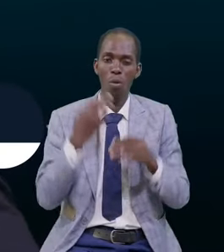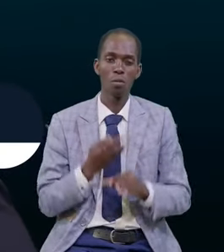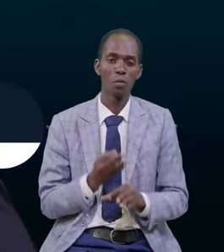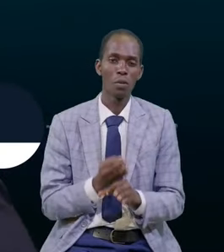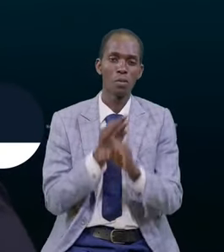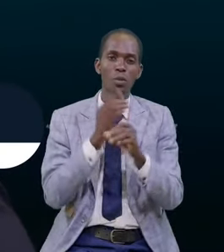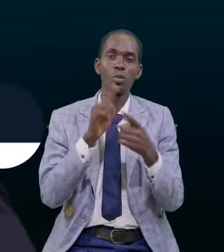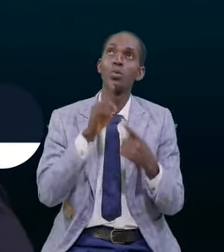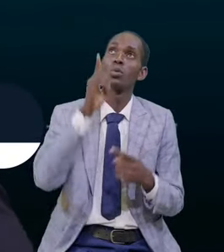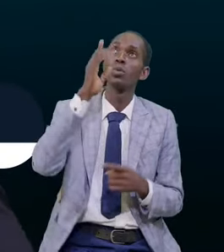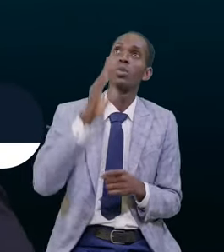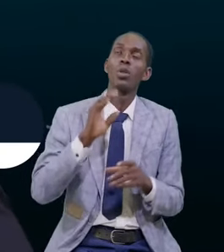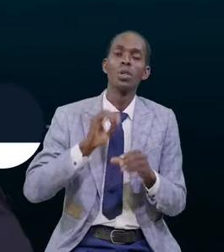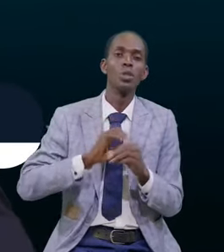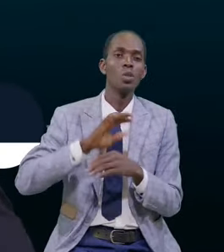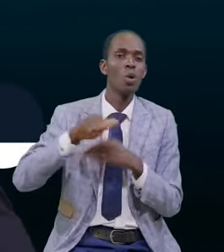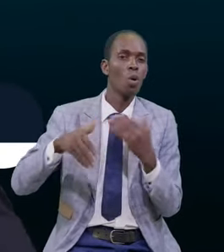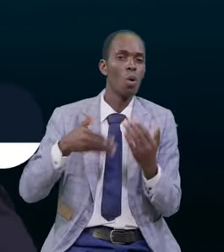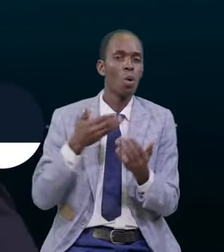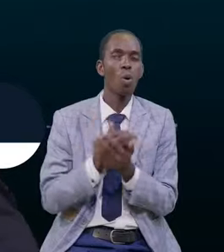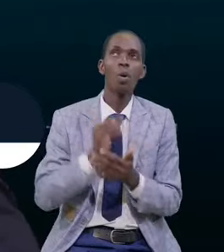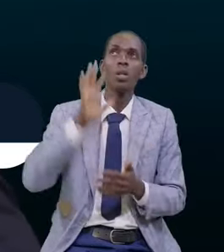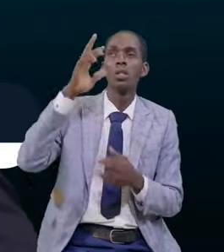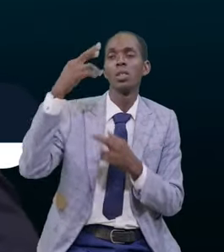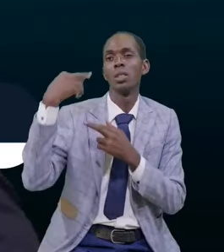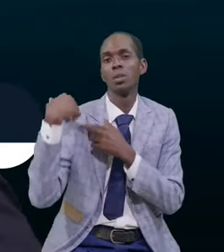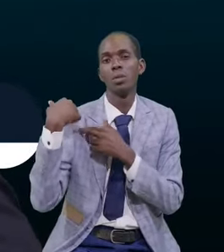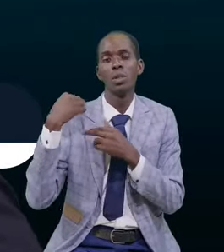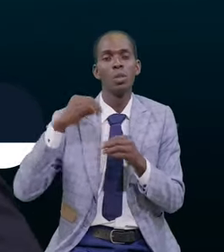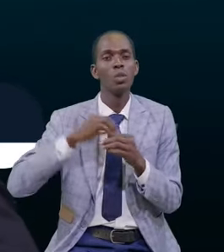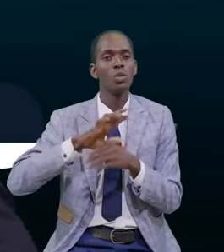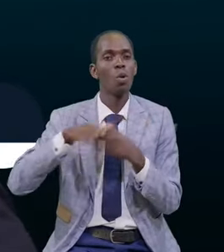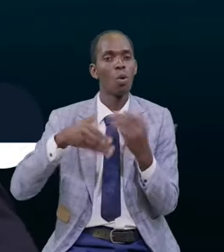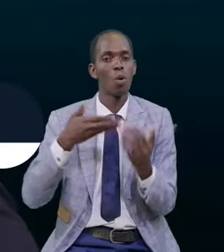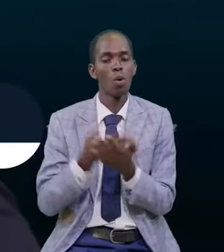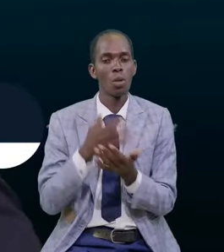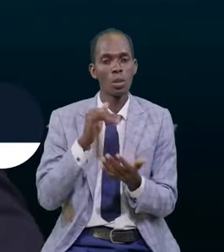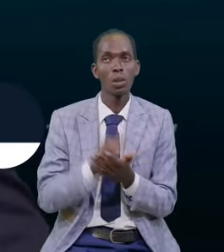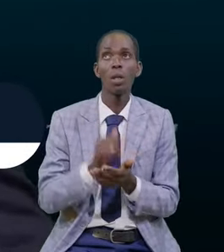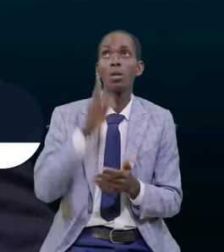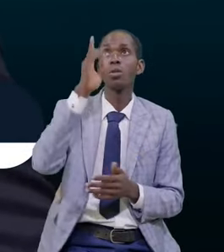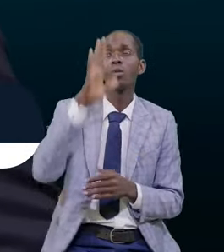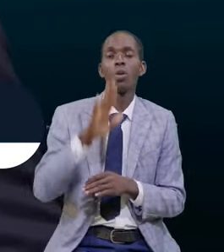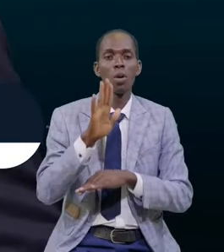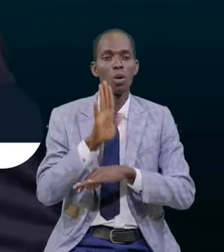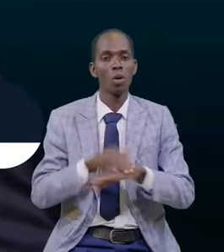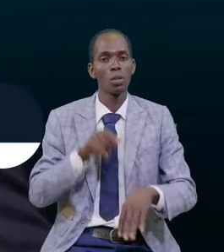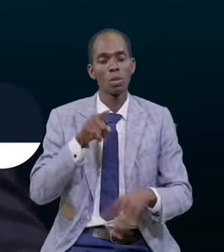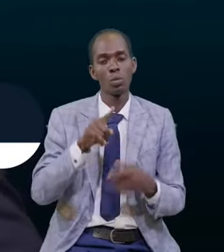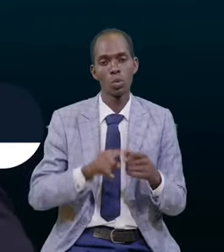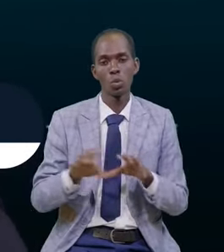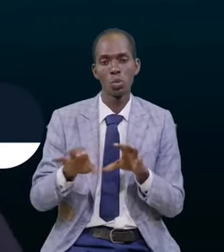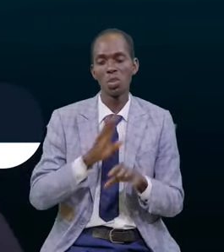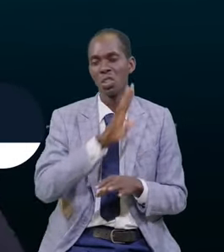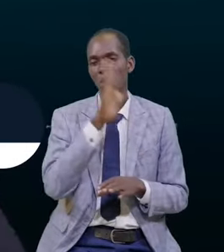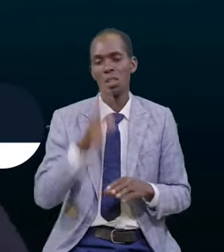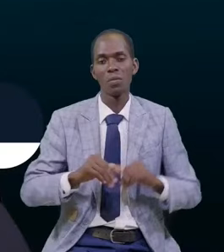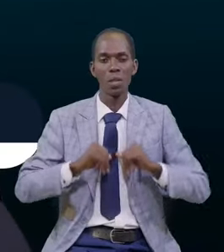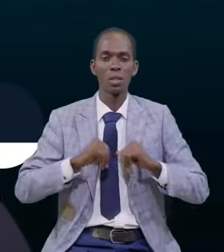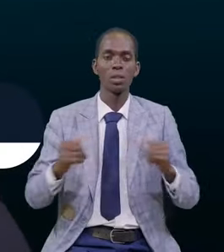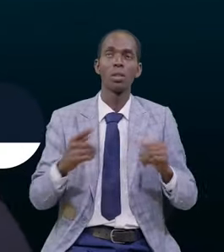was faithful to God in everything that God assigned him to do he never withheld a word which the Lord had given